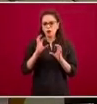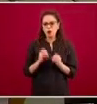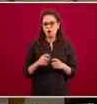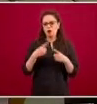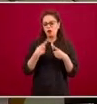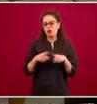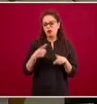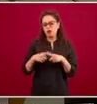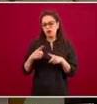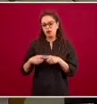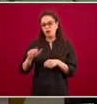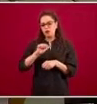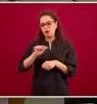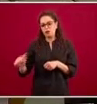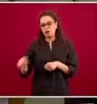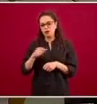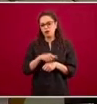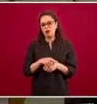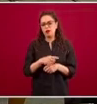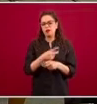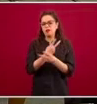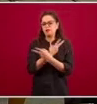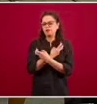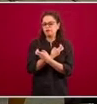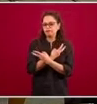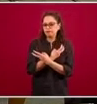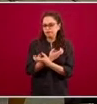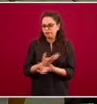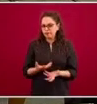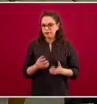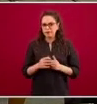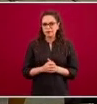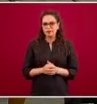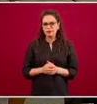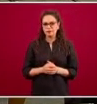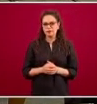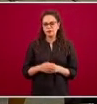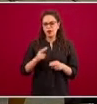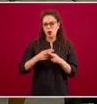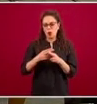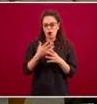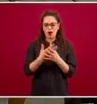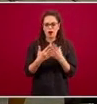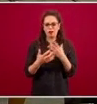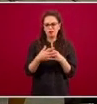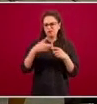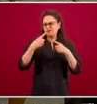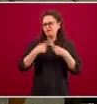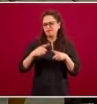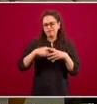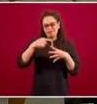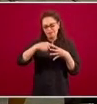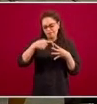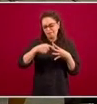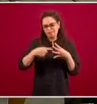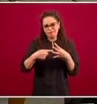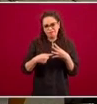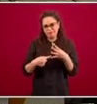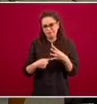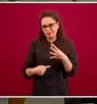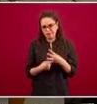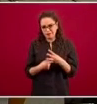urinary problems, some skeleton related issues. There are a lot of conditions that are